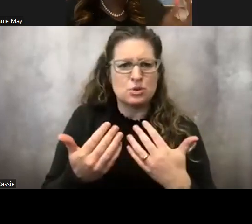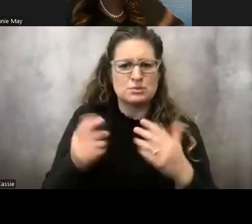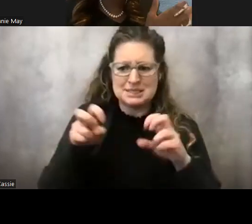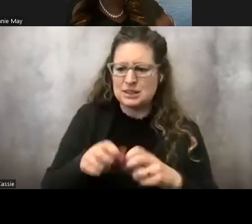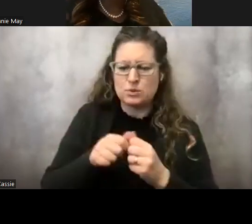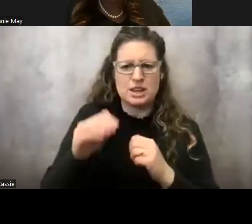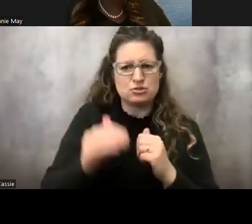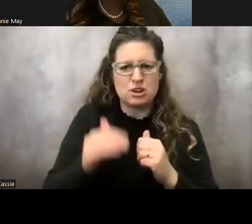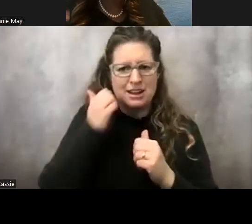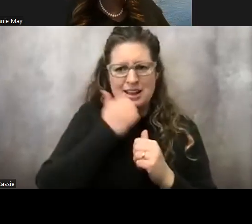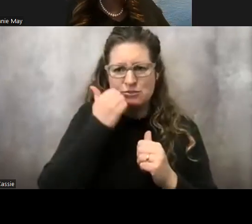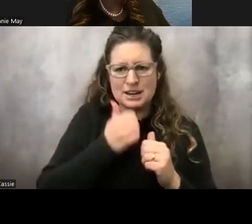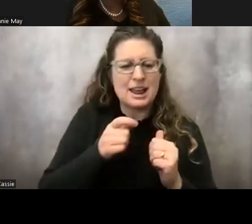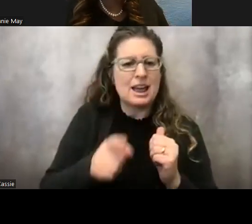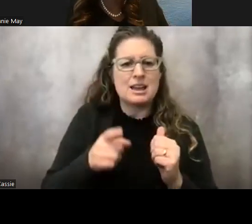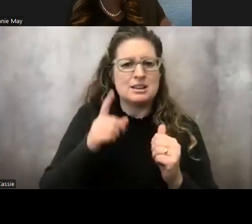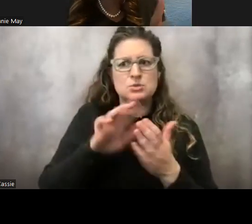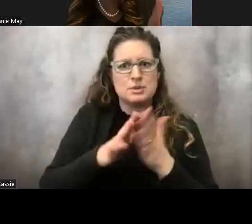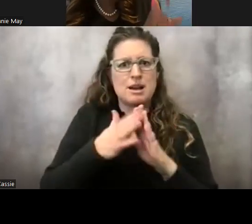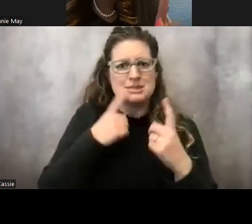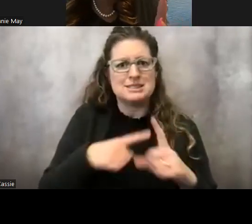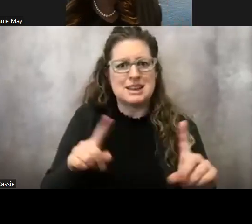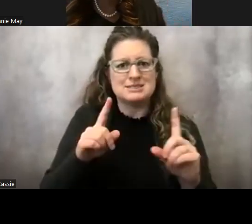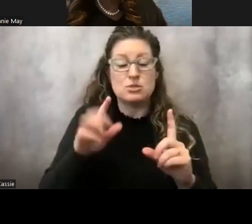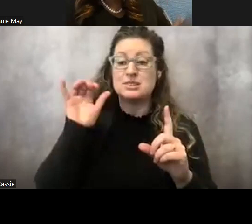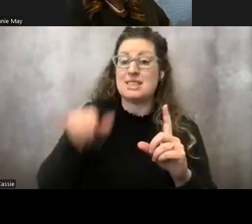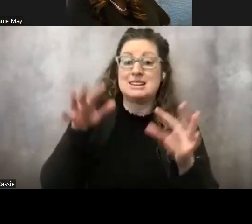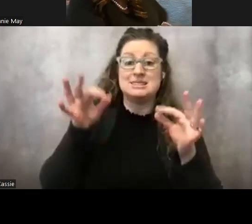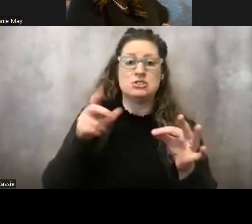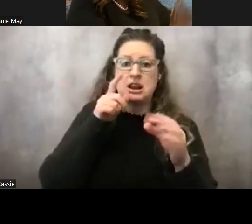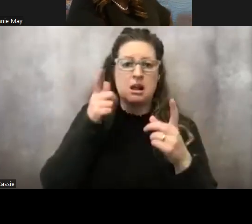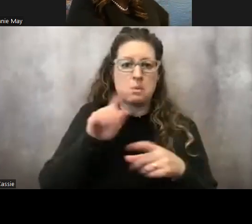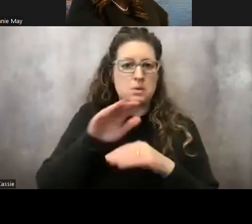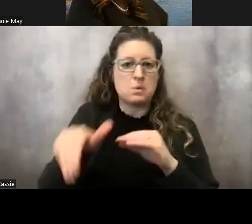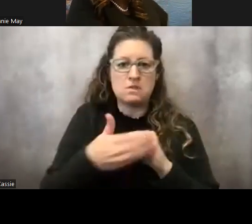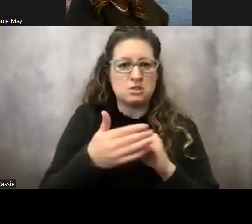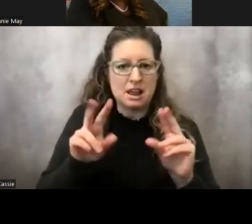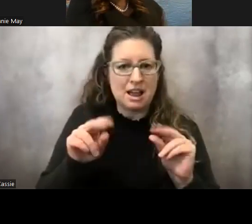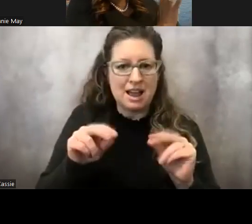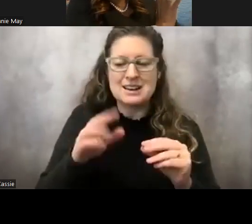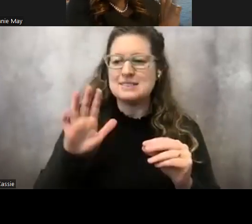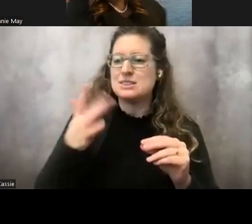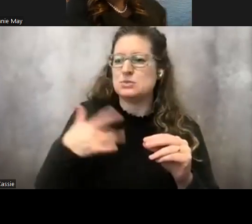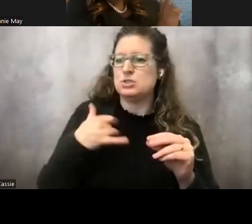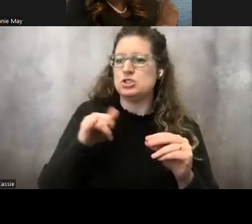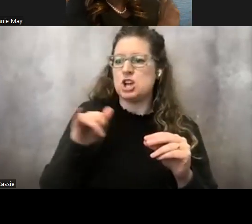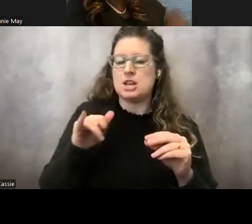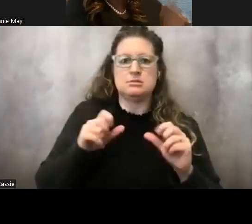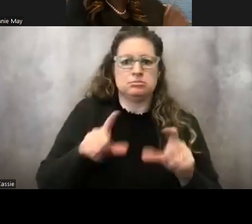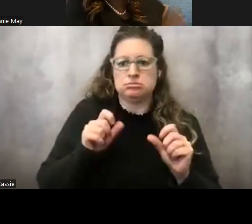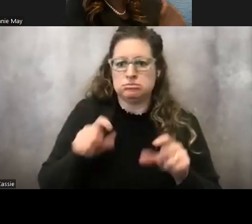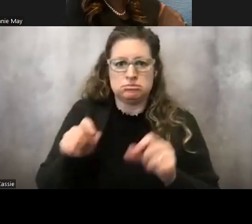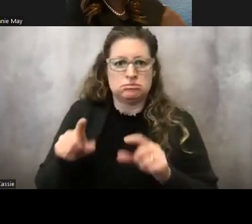that did not happen overnight. And I just think we're reacting rather than backing it up and trying to put